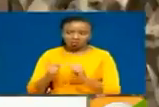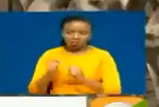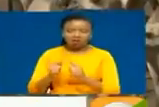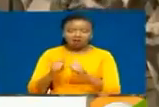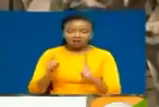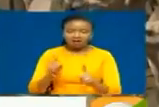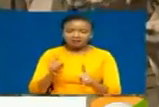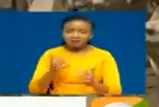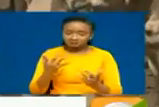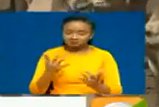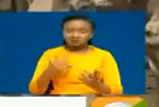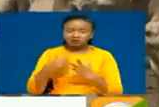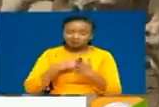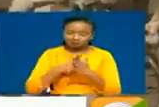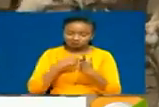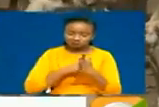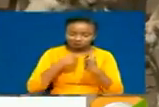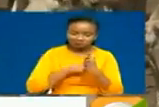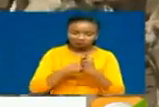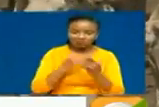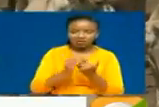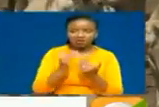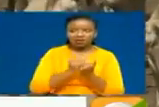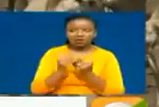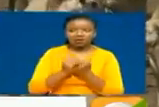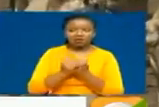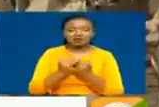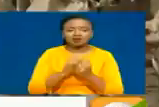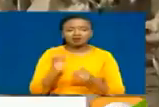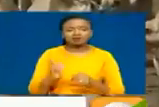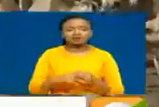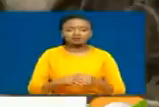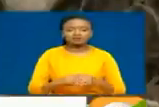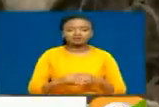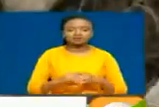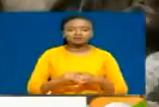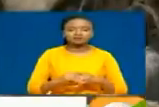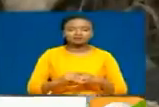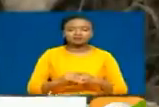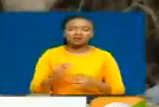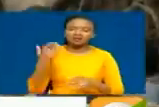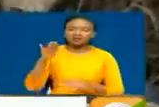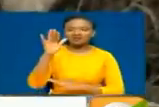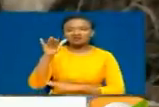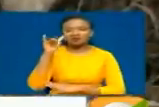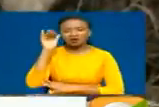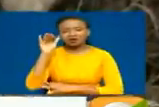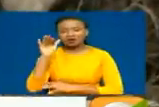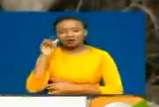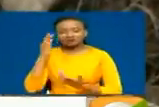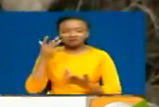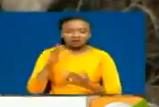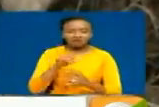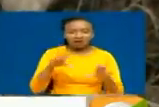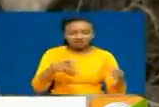her camels, a tradition that has run through her family for many years. Initially, her family reared cows for beef and milk, but the